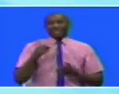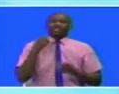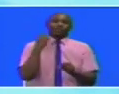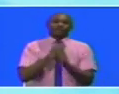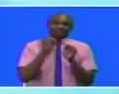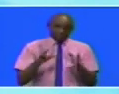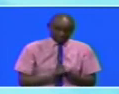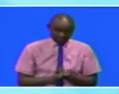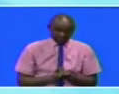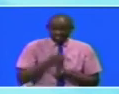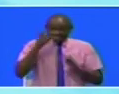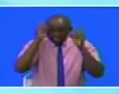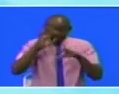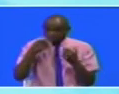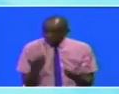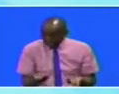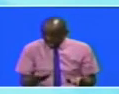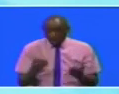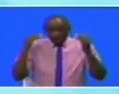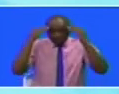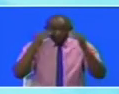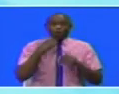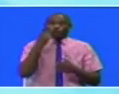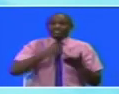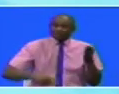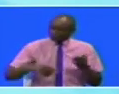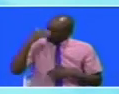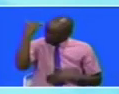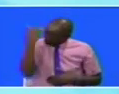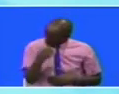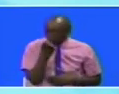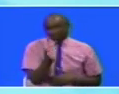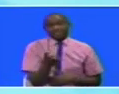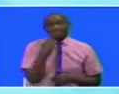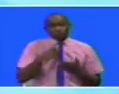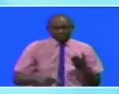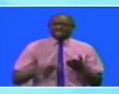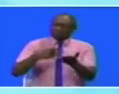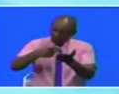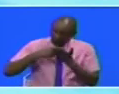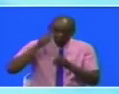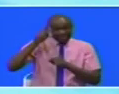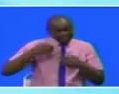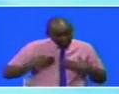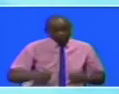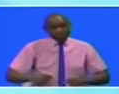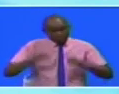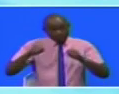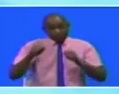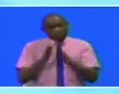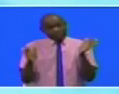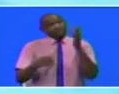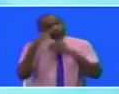suspended. This decision follows a court order calling for the suspension pending negotiations with officials of public